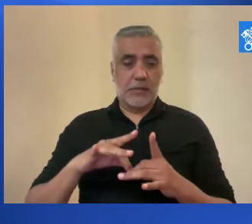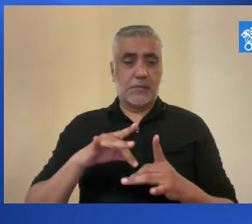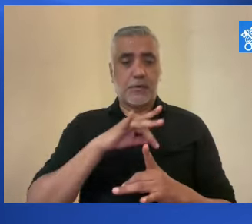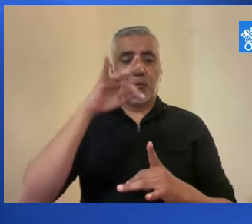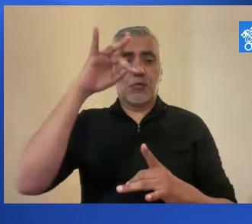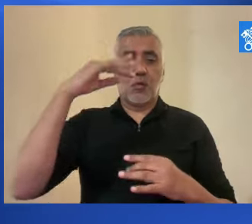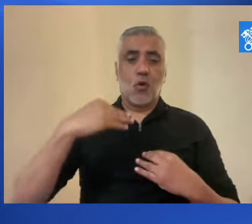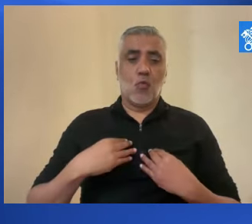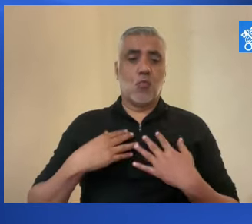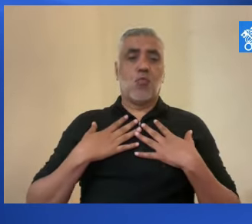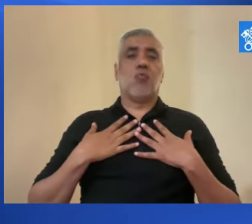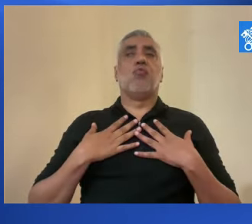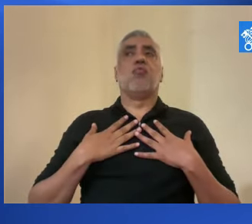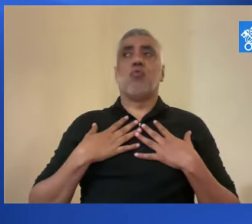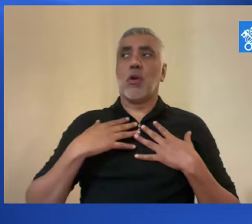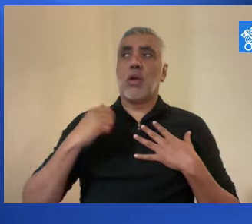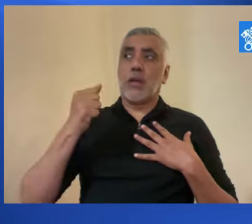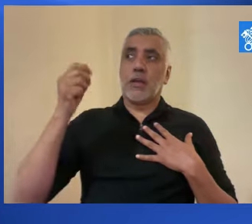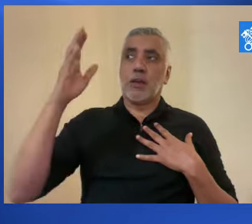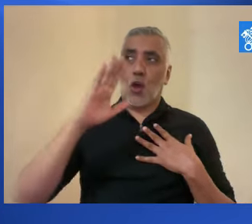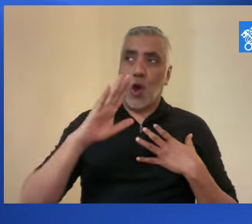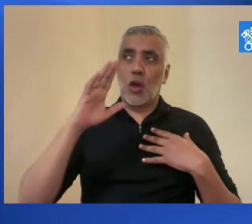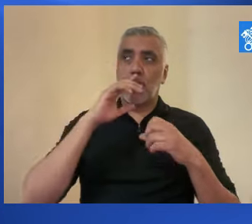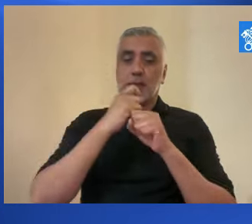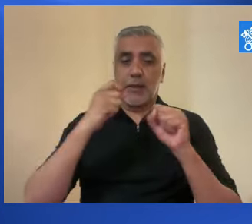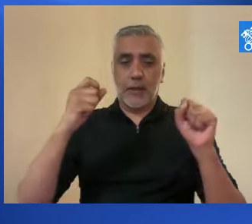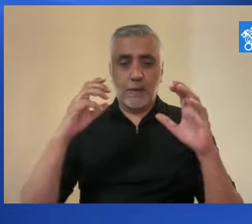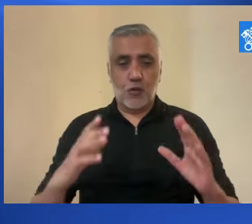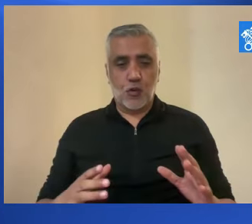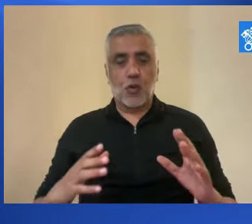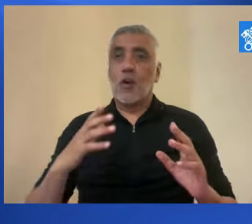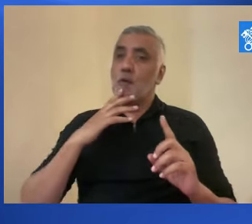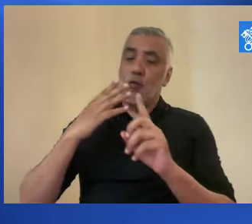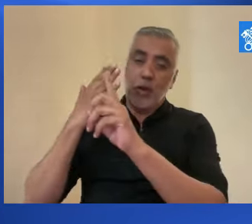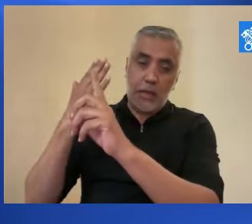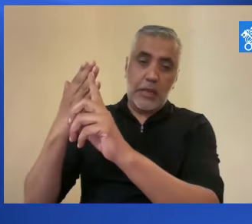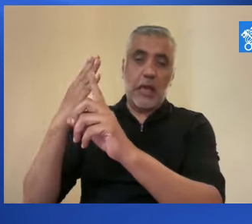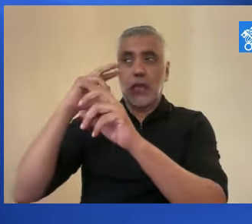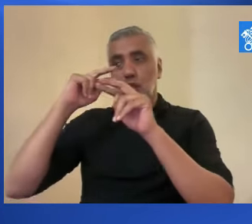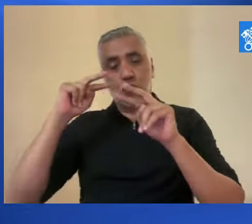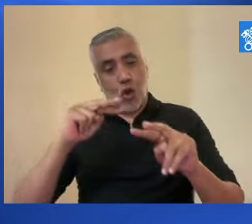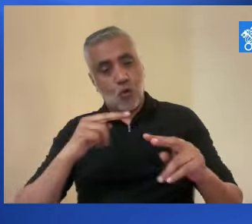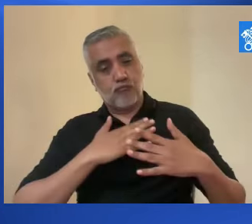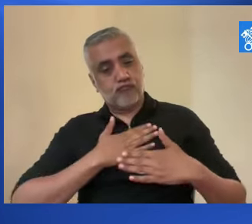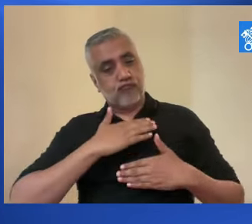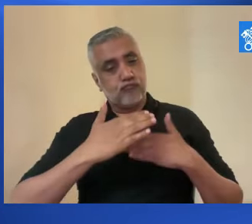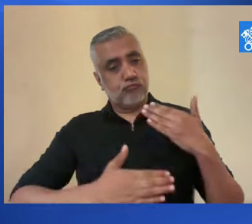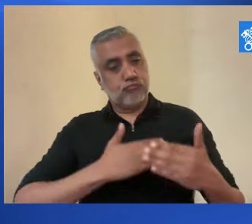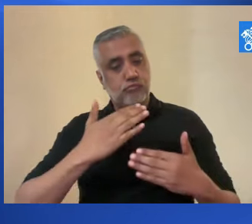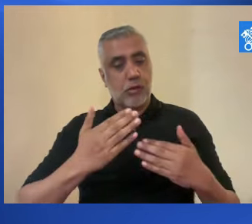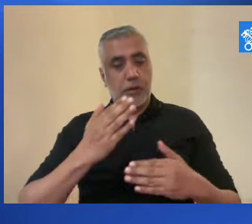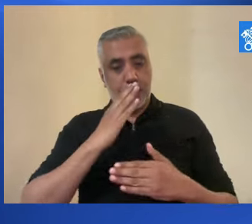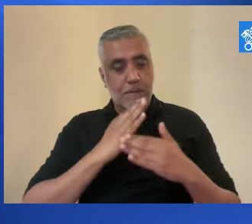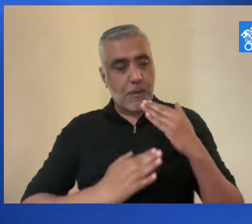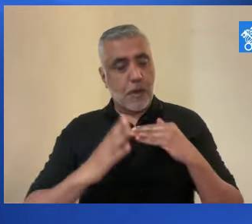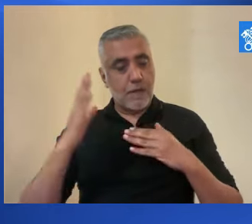Salvador, porque Él miró con bondad la pequeñez de su servidora. En